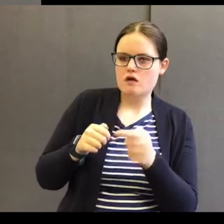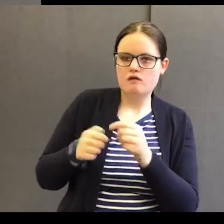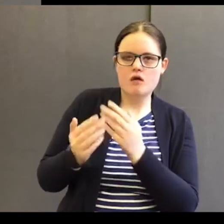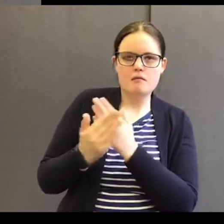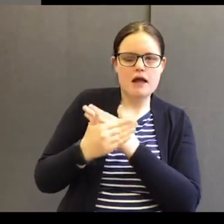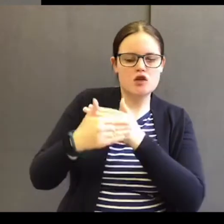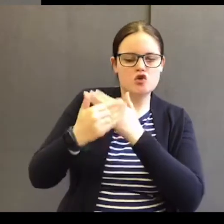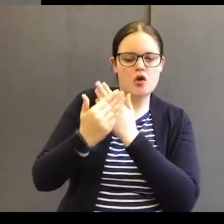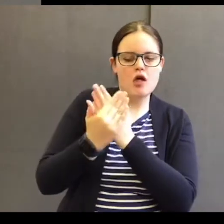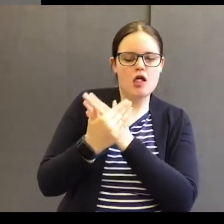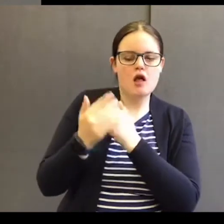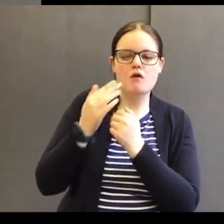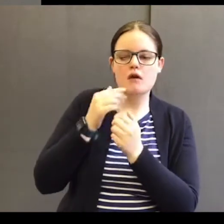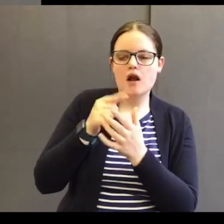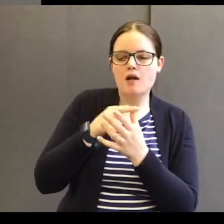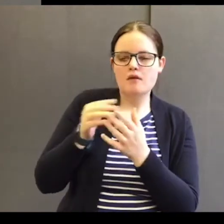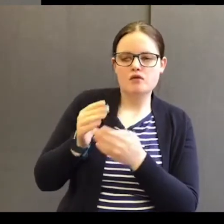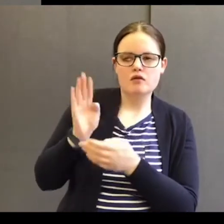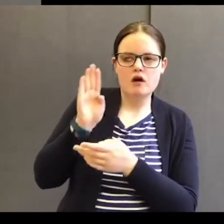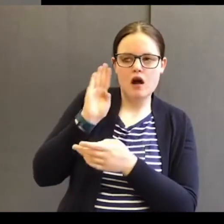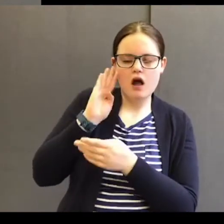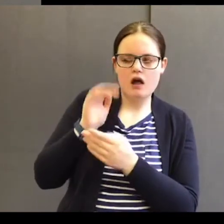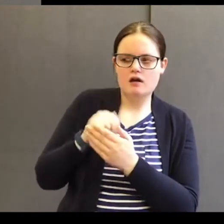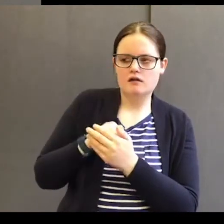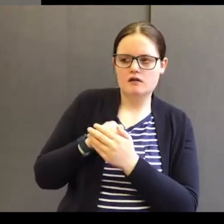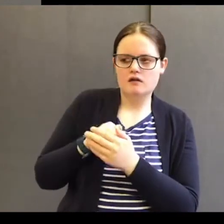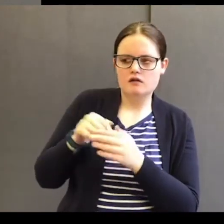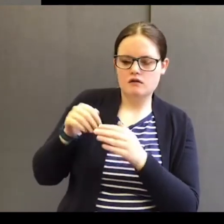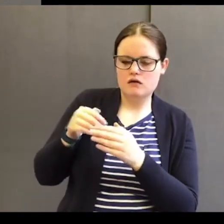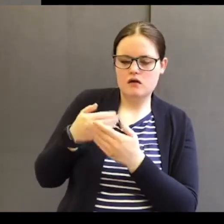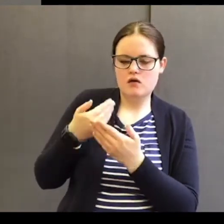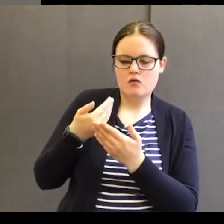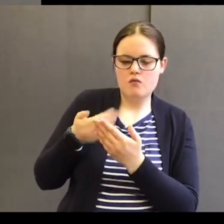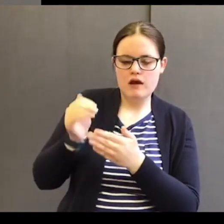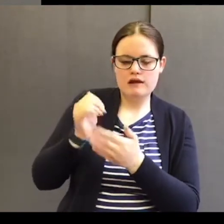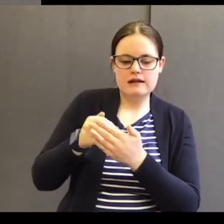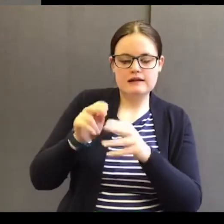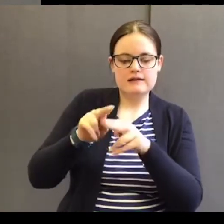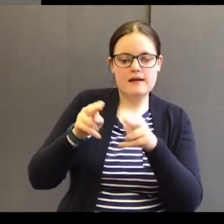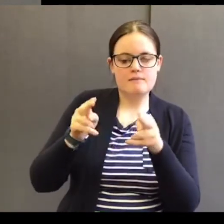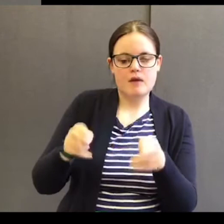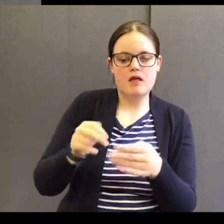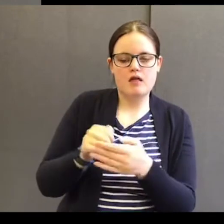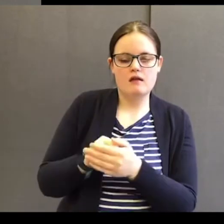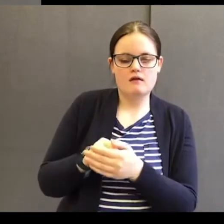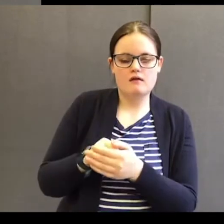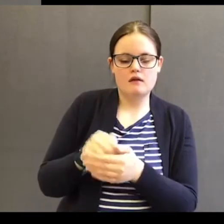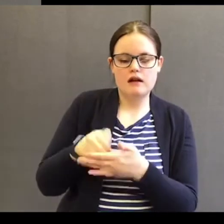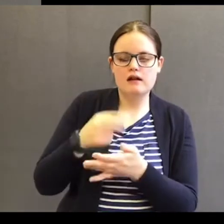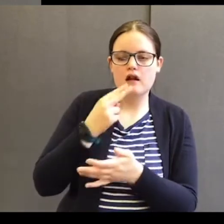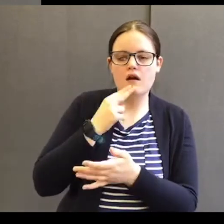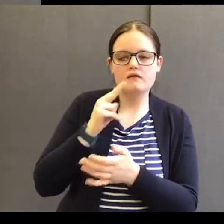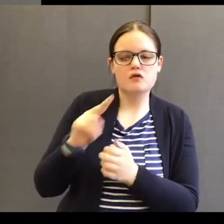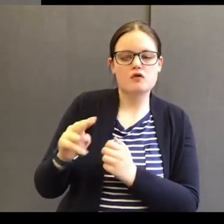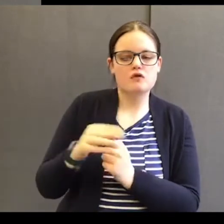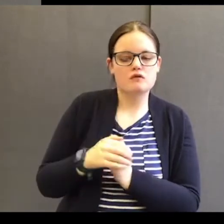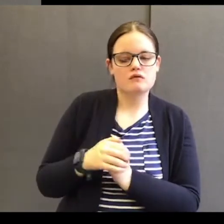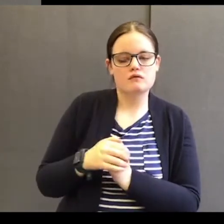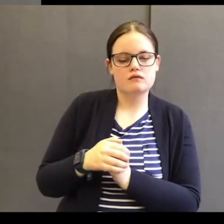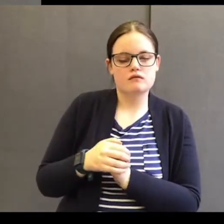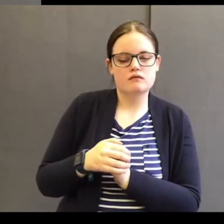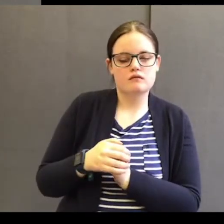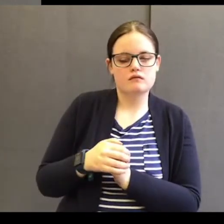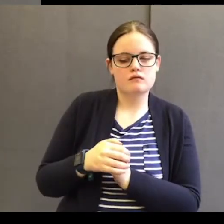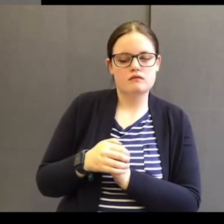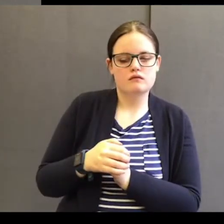message from the angel, and when they heard it, they entered in the temple in the